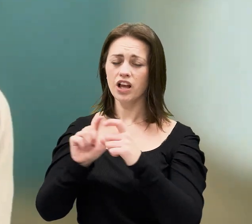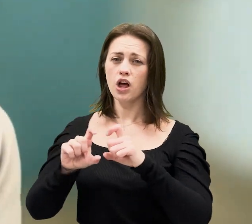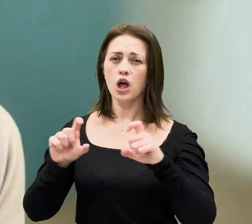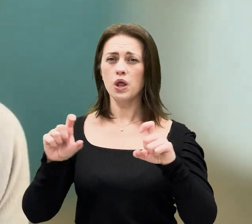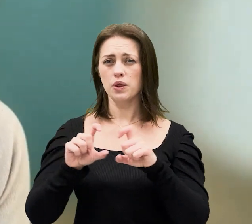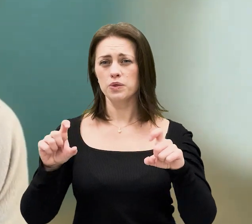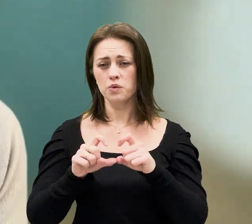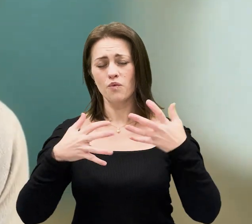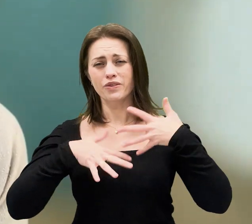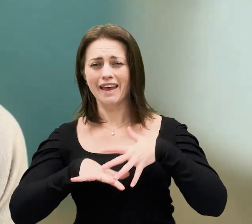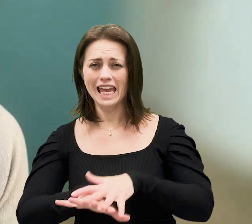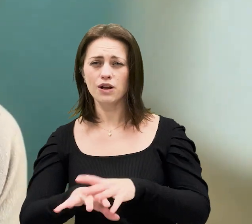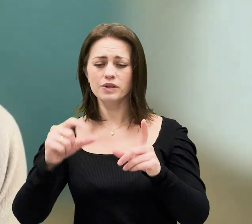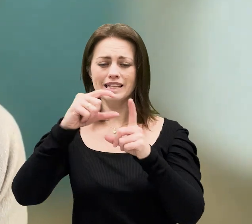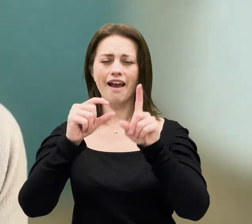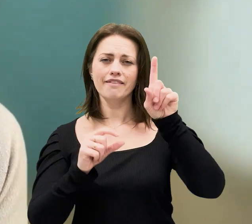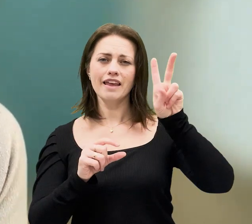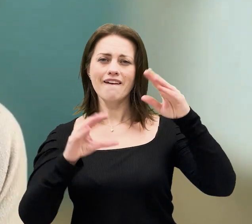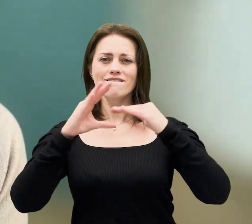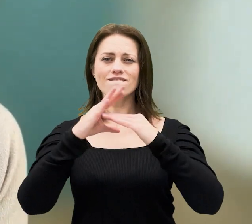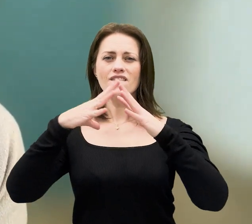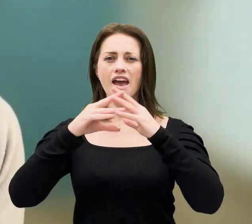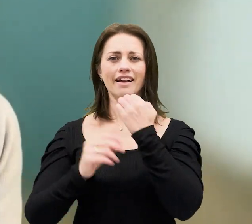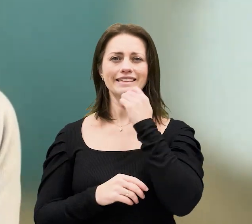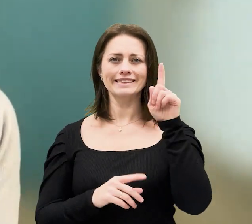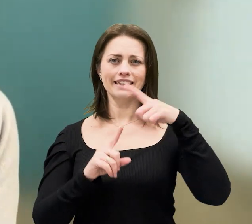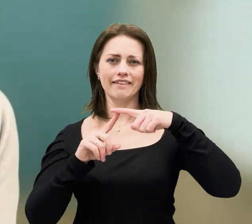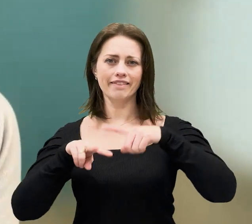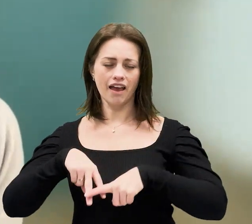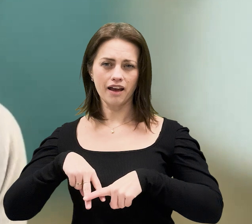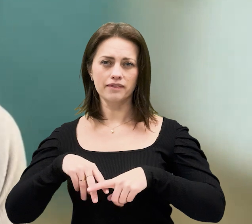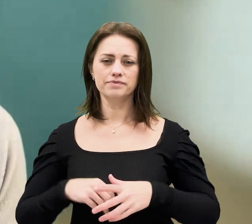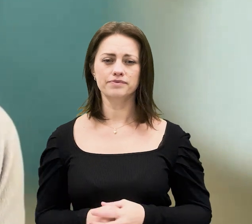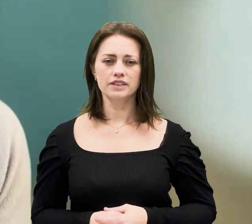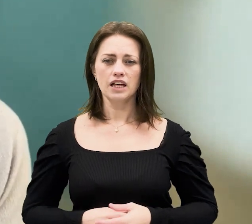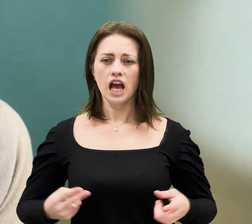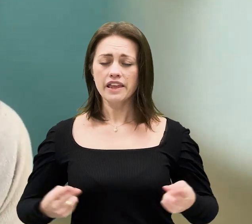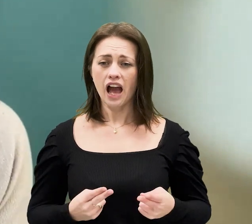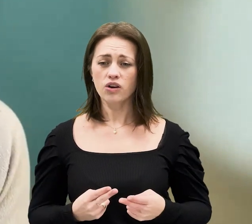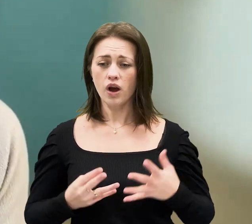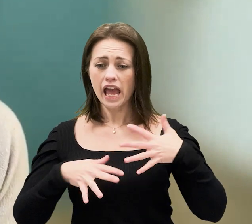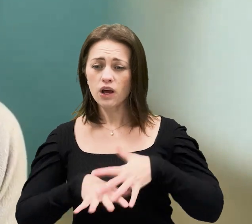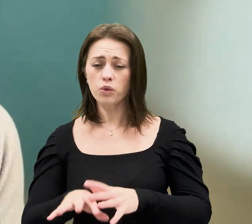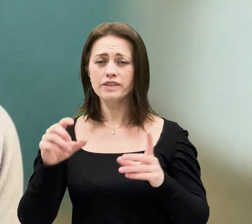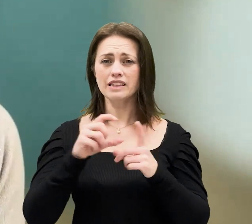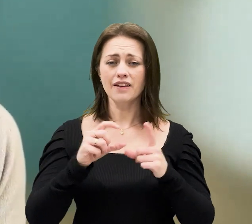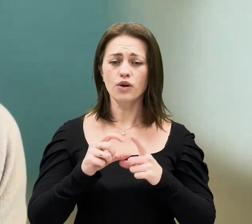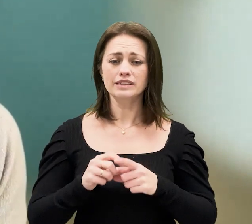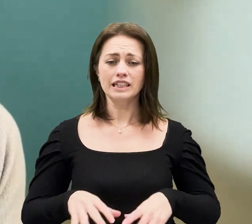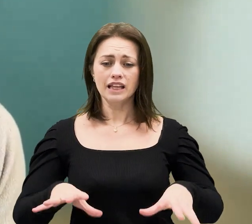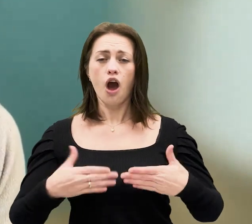forces. Also when we talk about diversity and inclusion. So we can't take it for granted, the openness